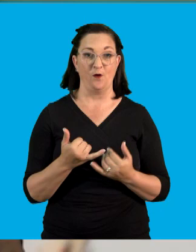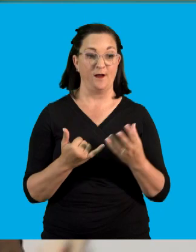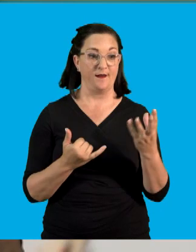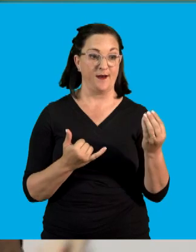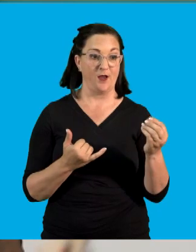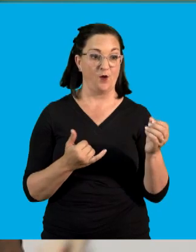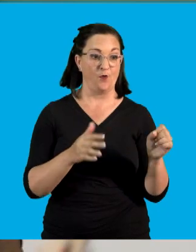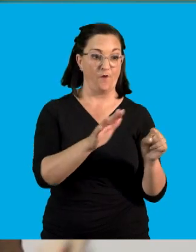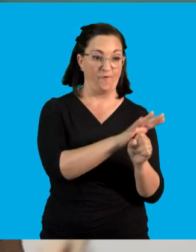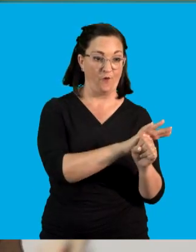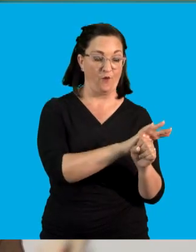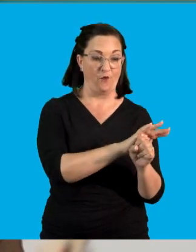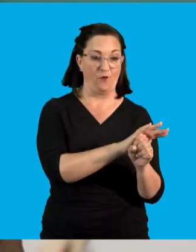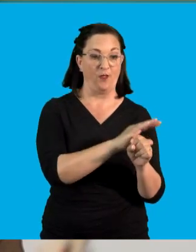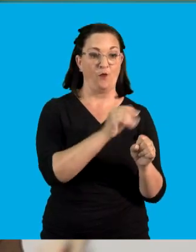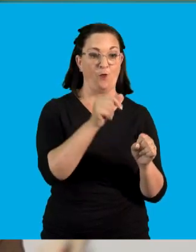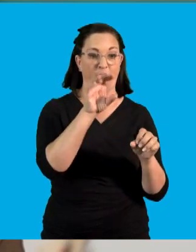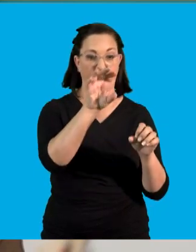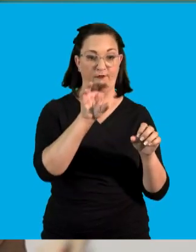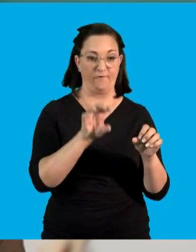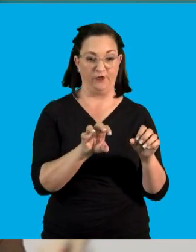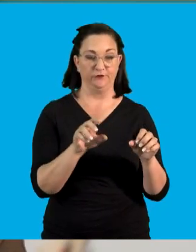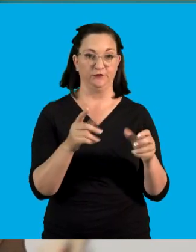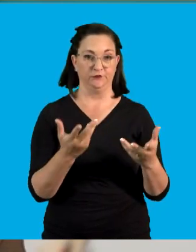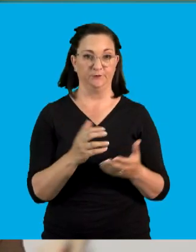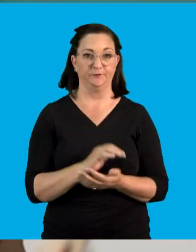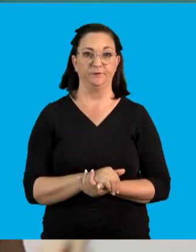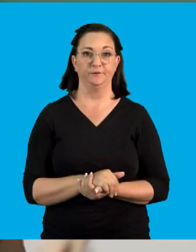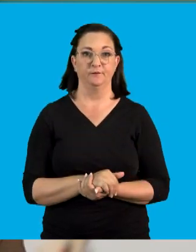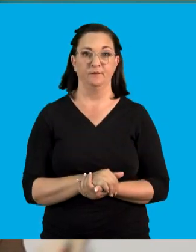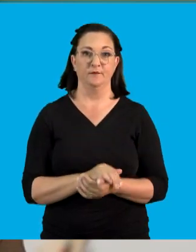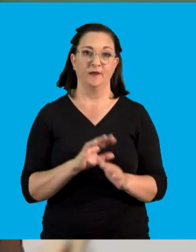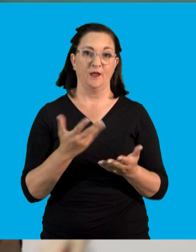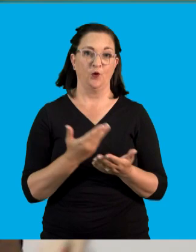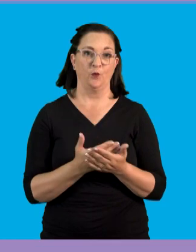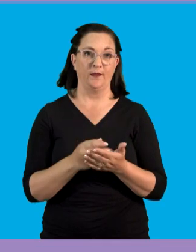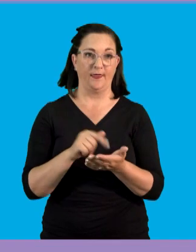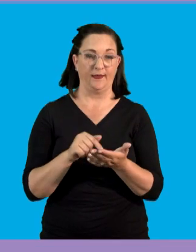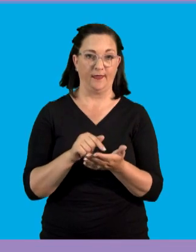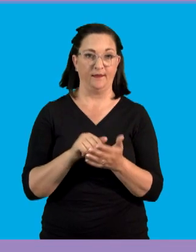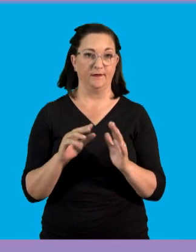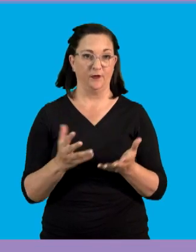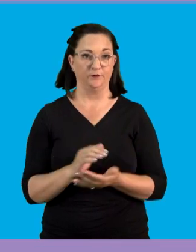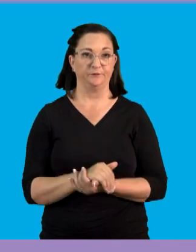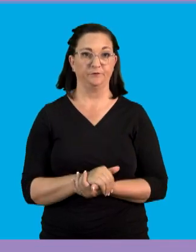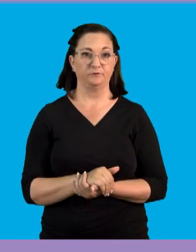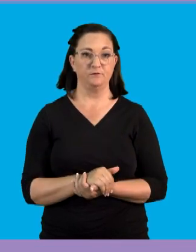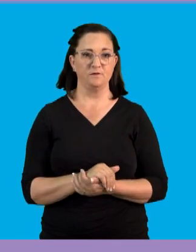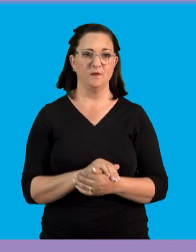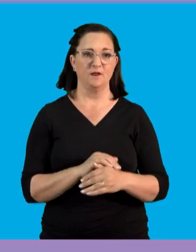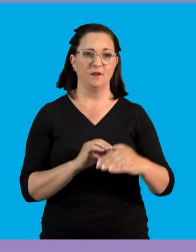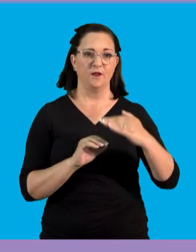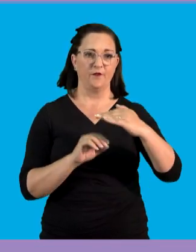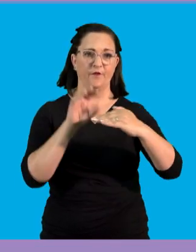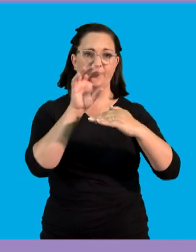whole number and a common fraction? Let's see how we can calculate that. So when we are calculating with common fractions,